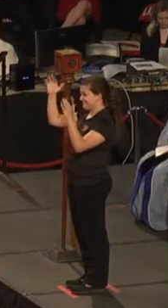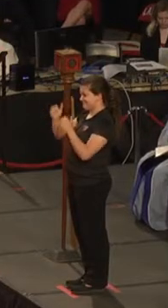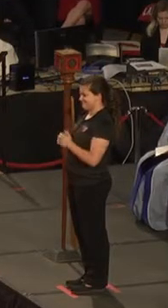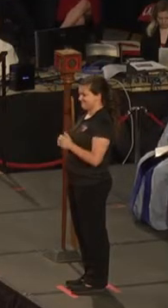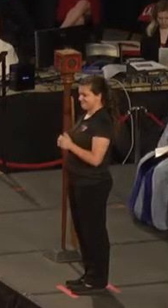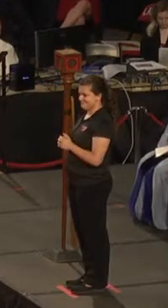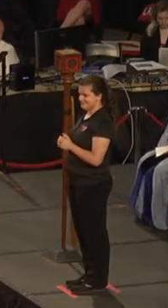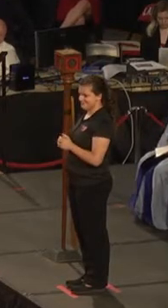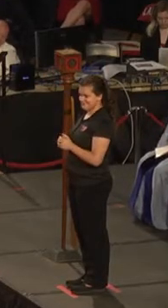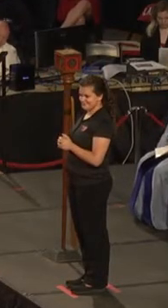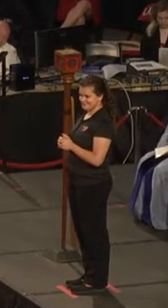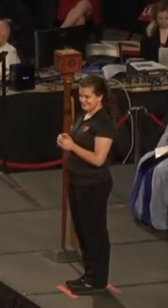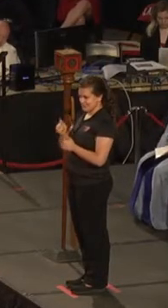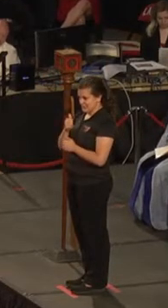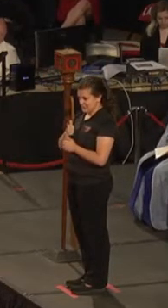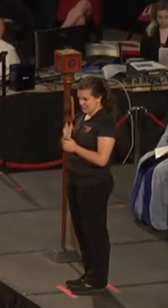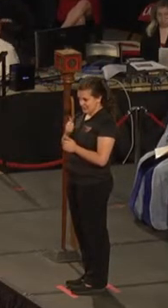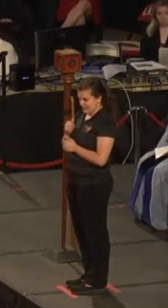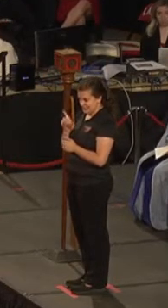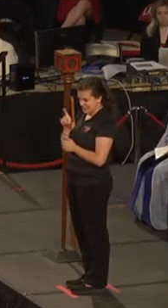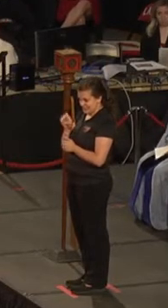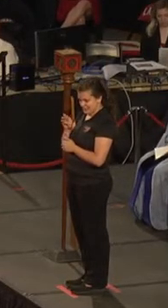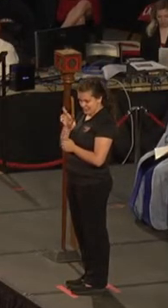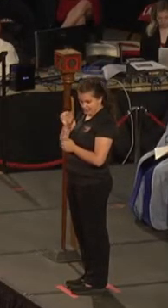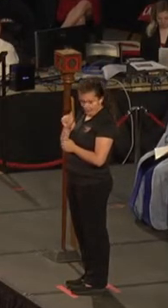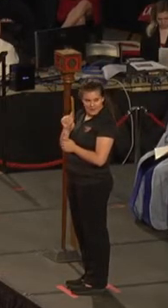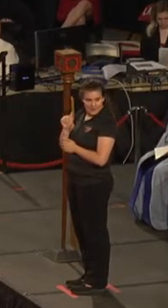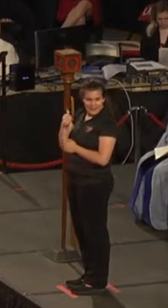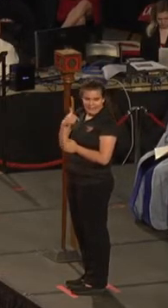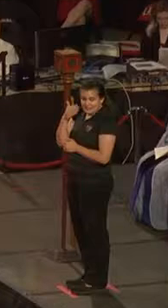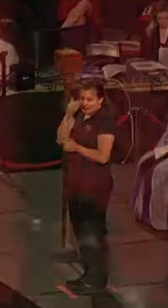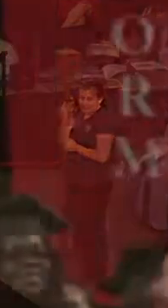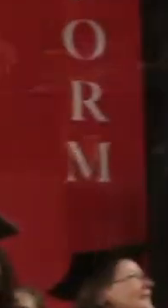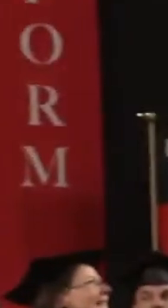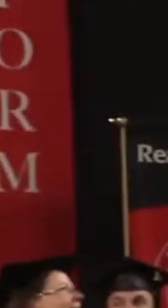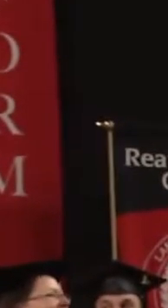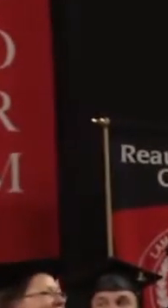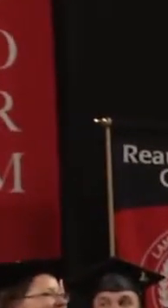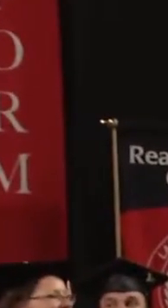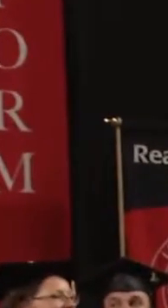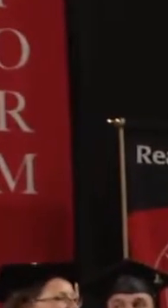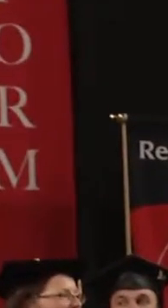And sorry, Ms. Deborah Greshner, I did not see